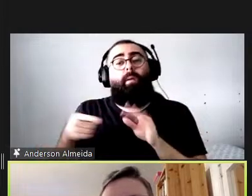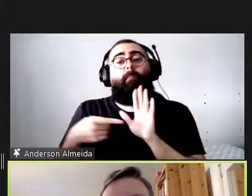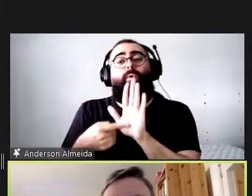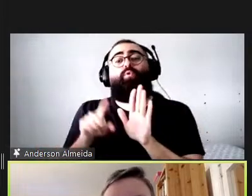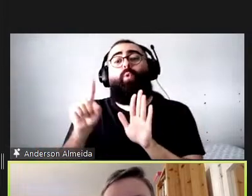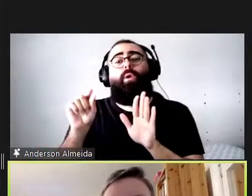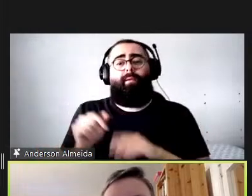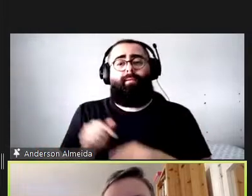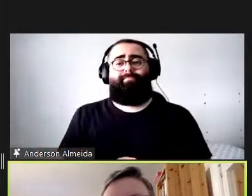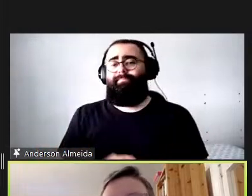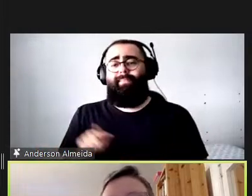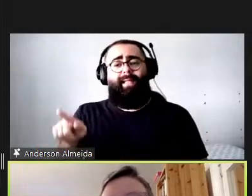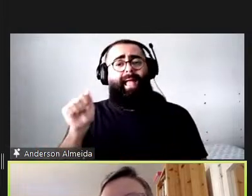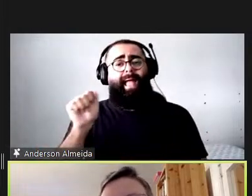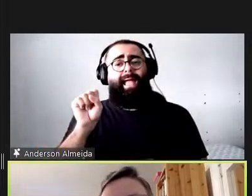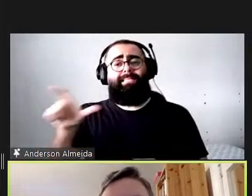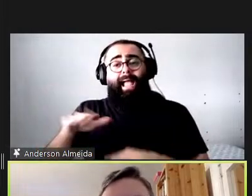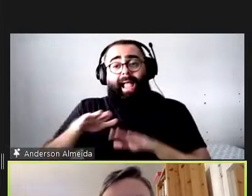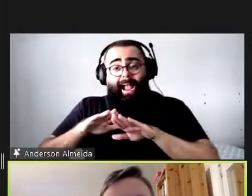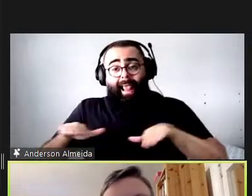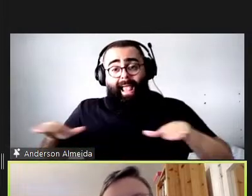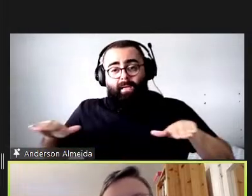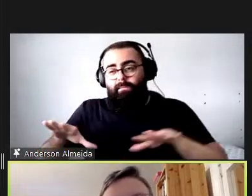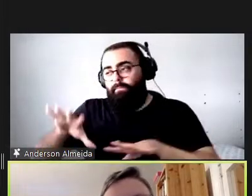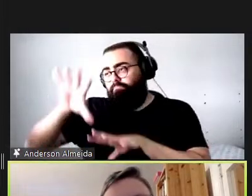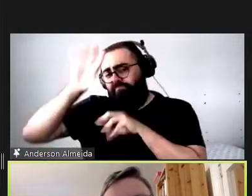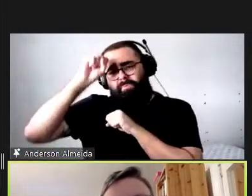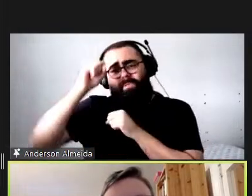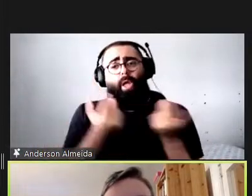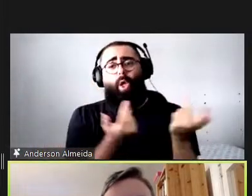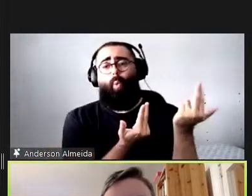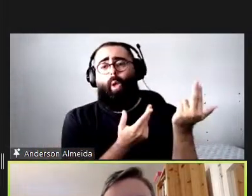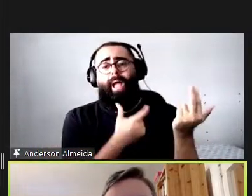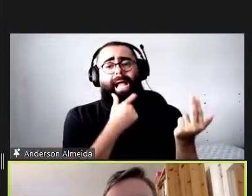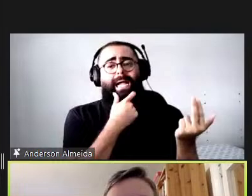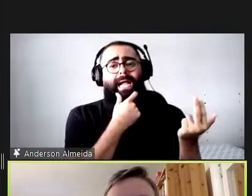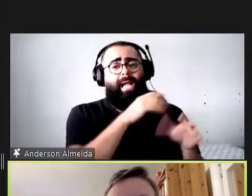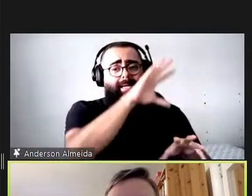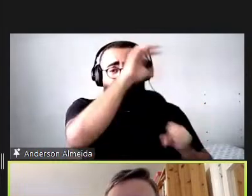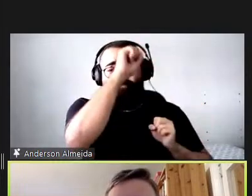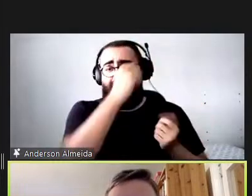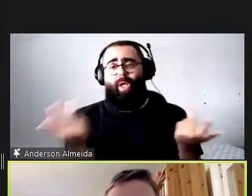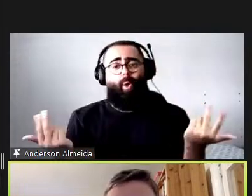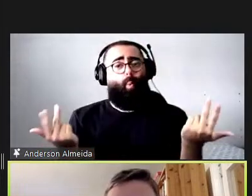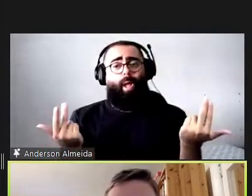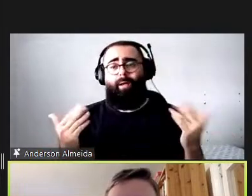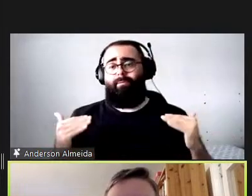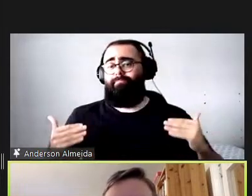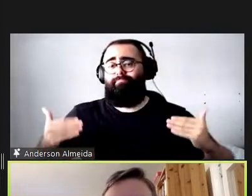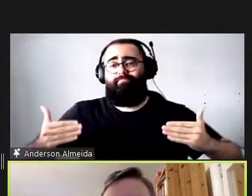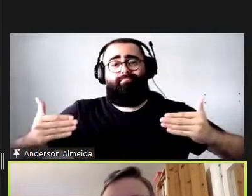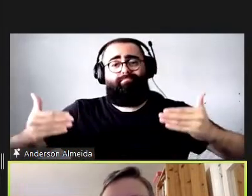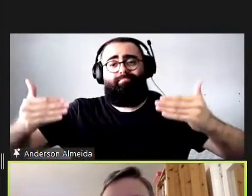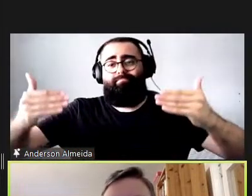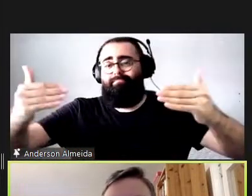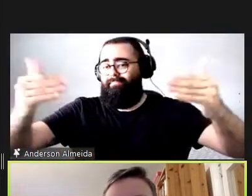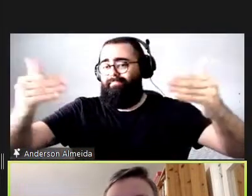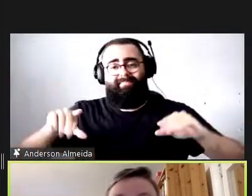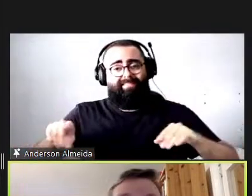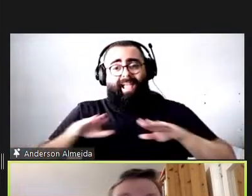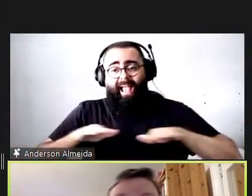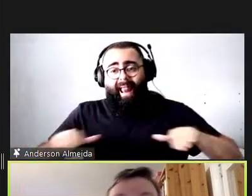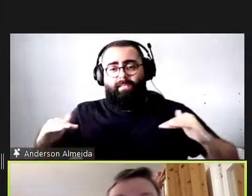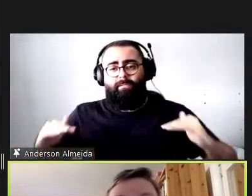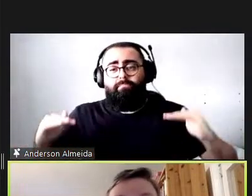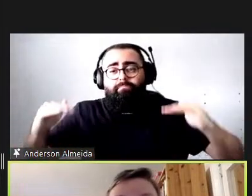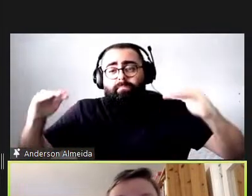in the same way that spoken languages are, that children go through the same stages of acquisition